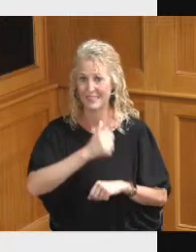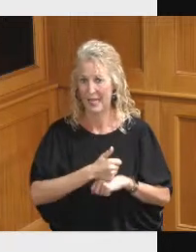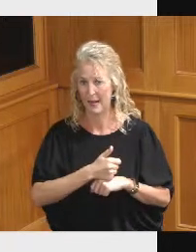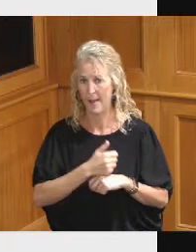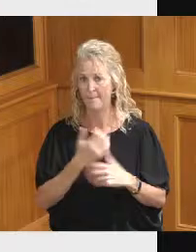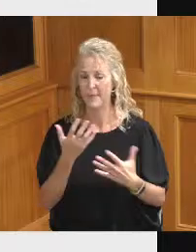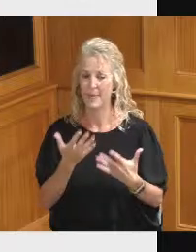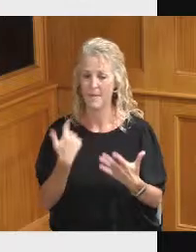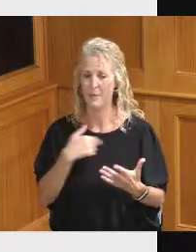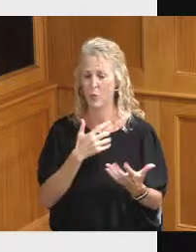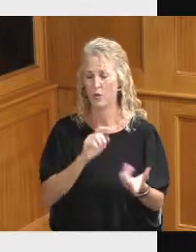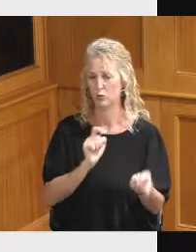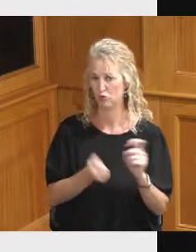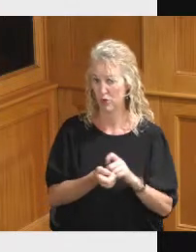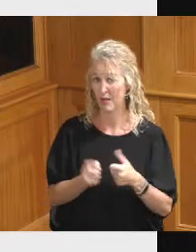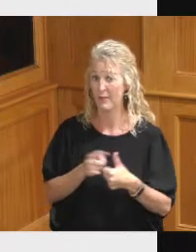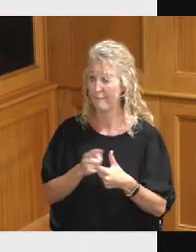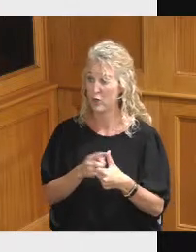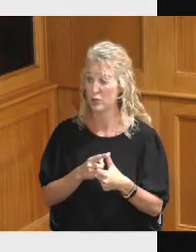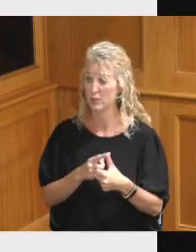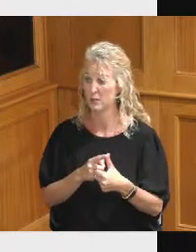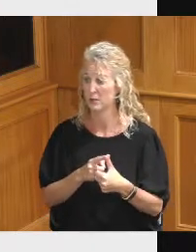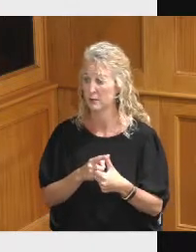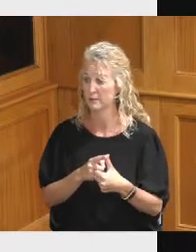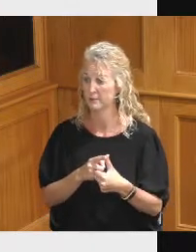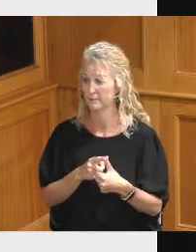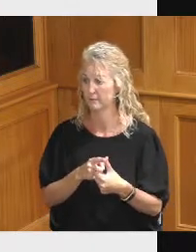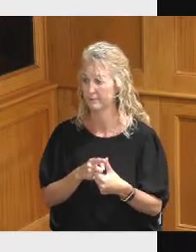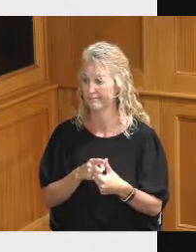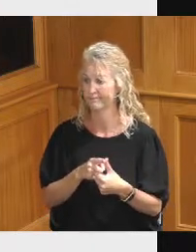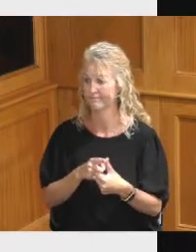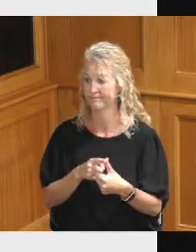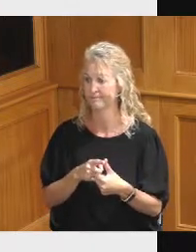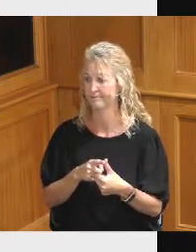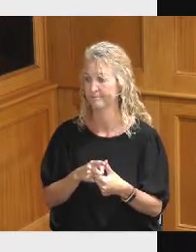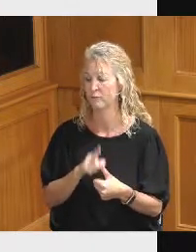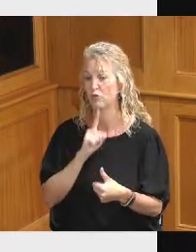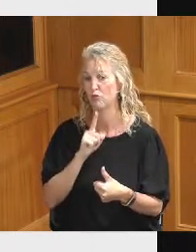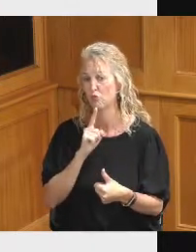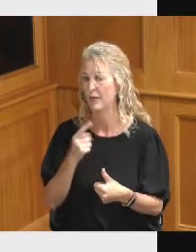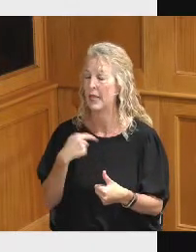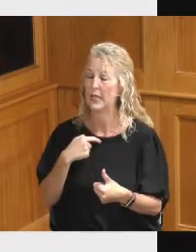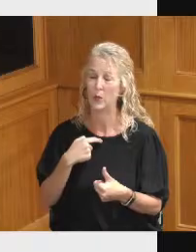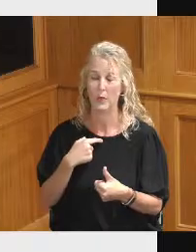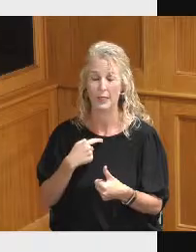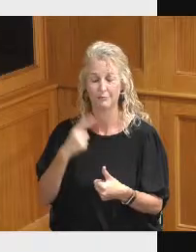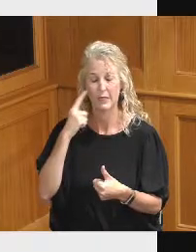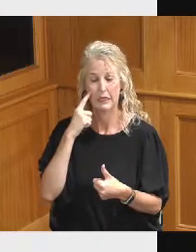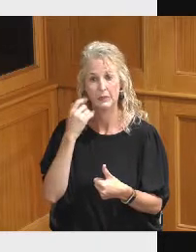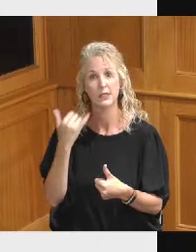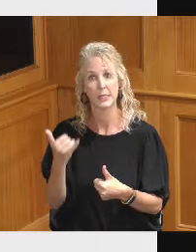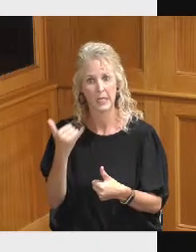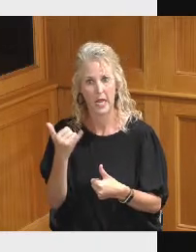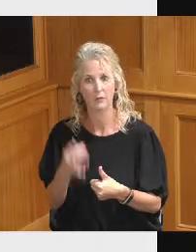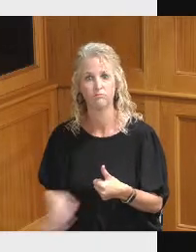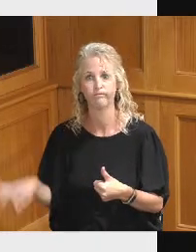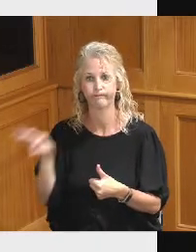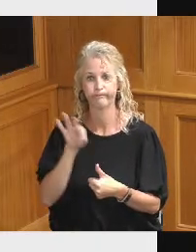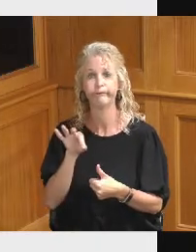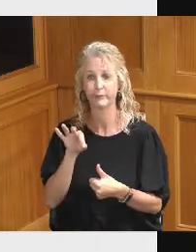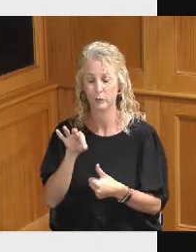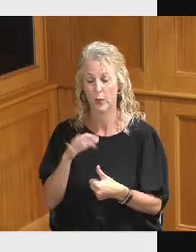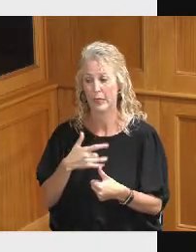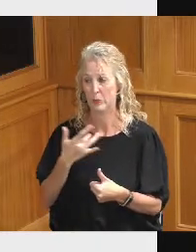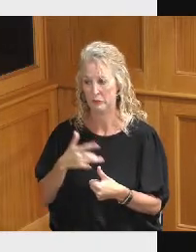and changing. And the first one is the one that we really recommend today, and we feel